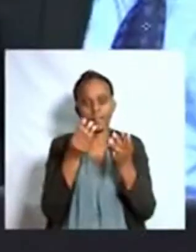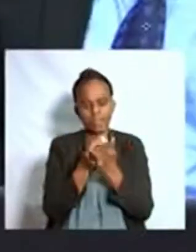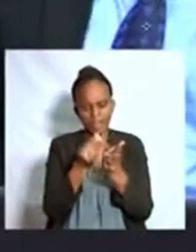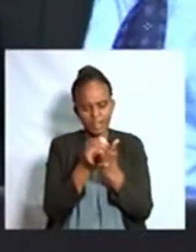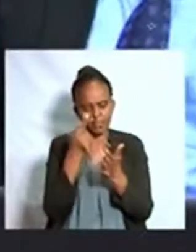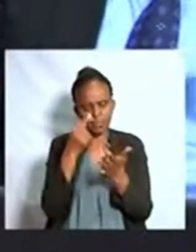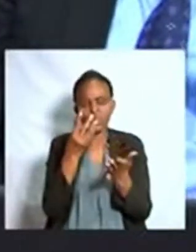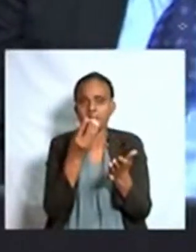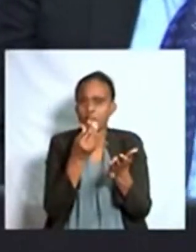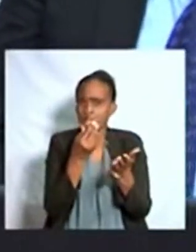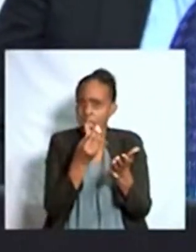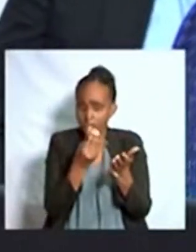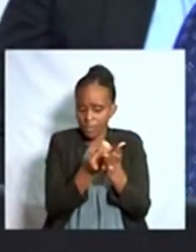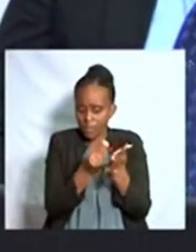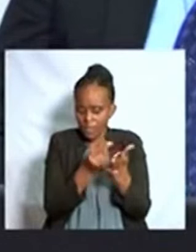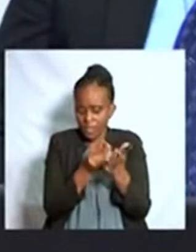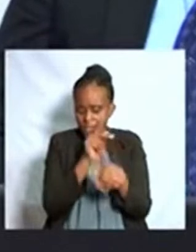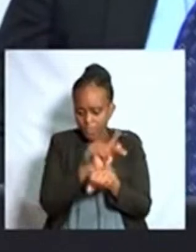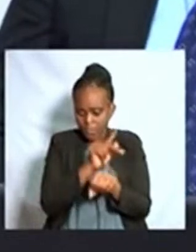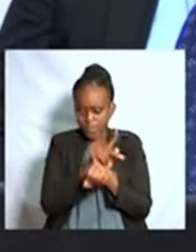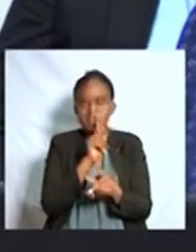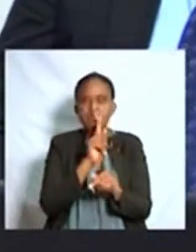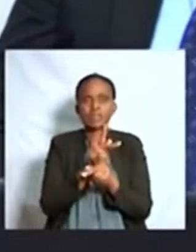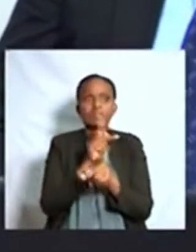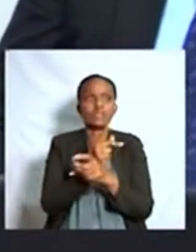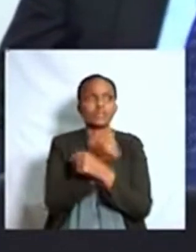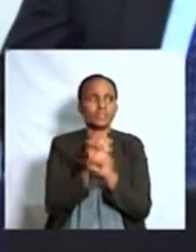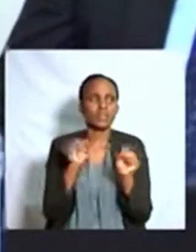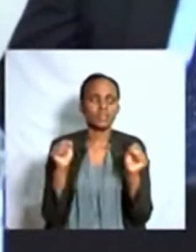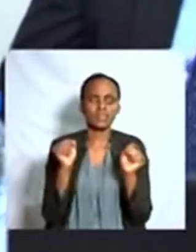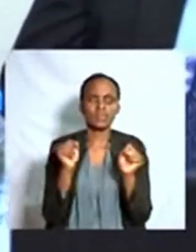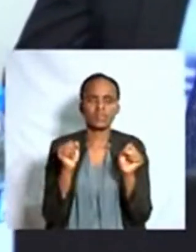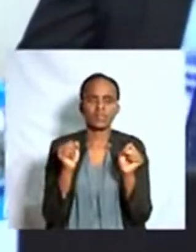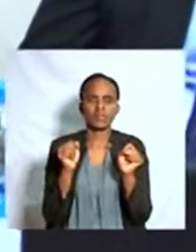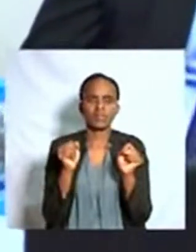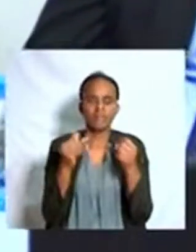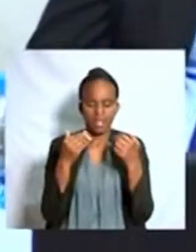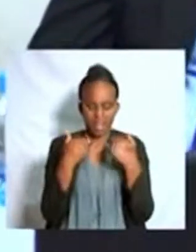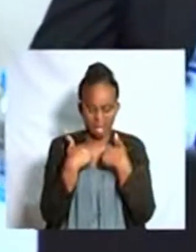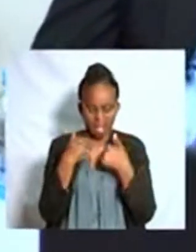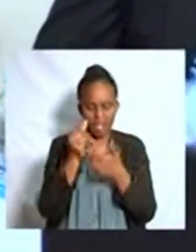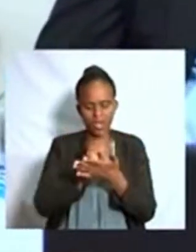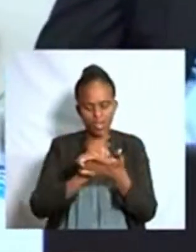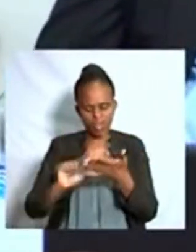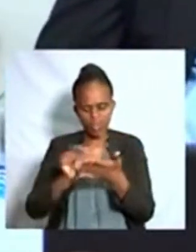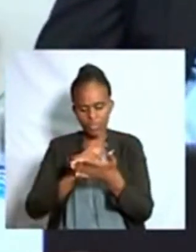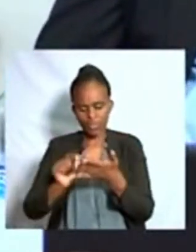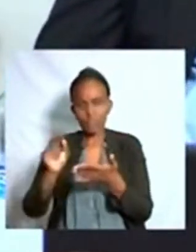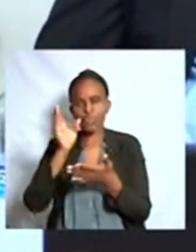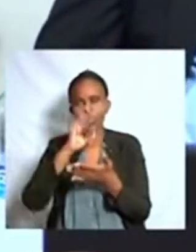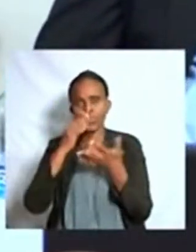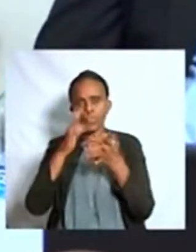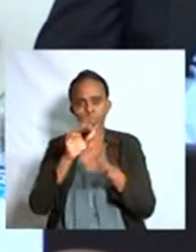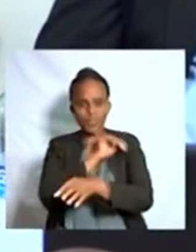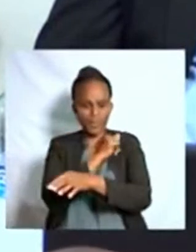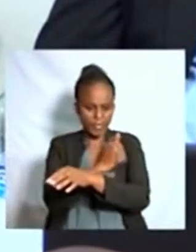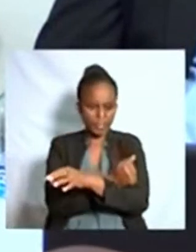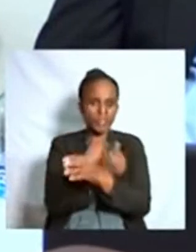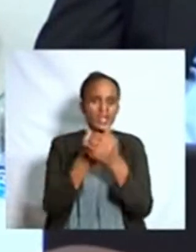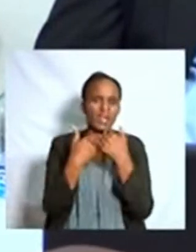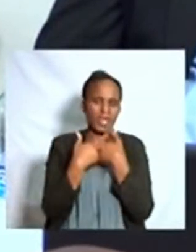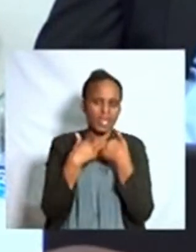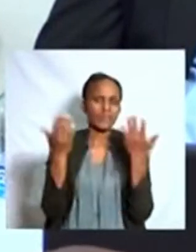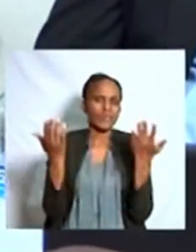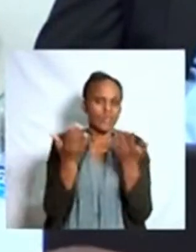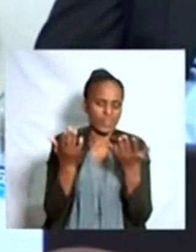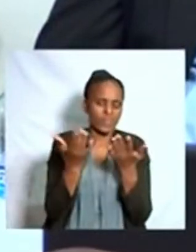secured. So even if they have written for authority, there is no